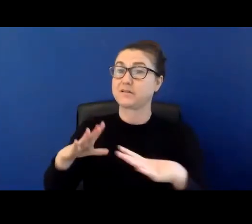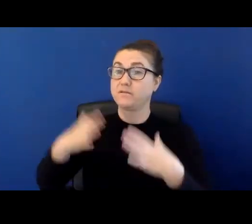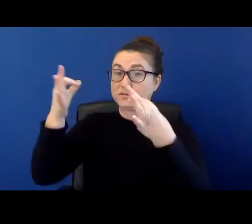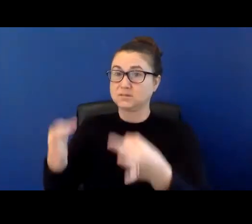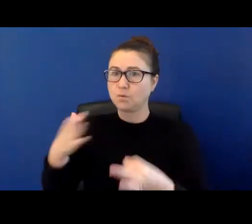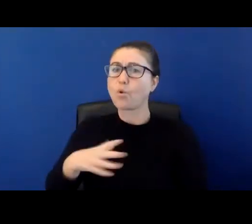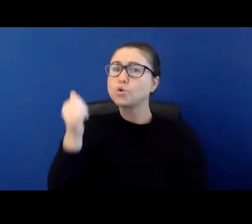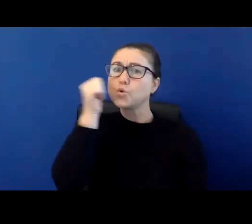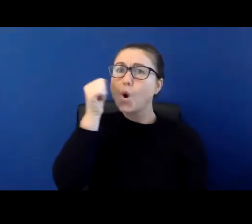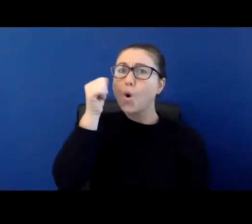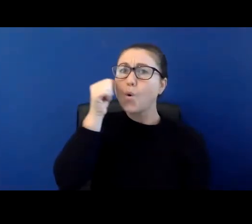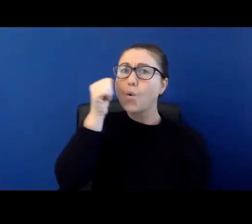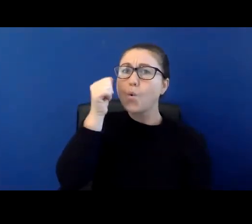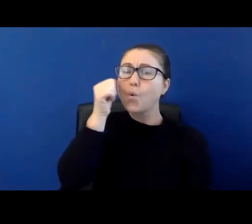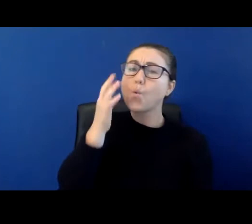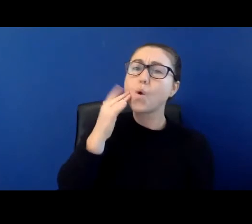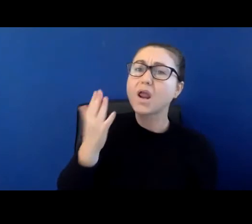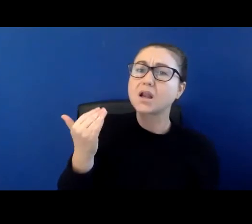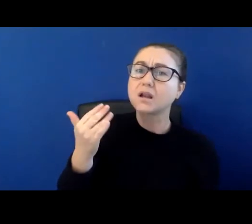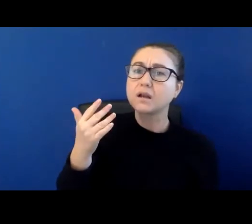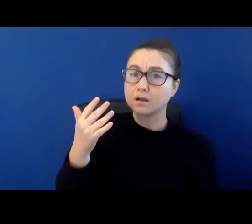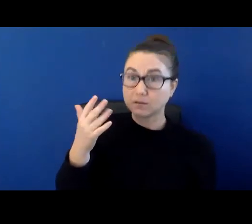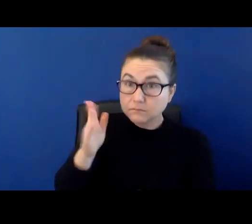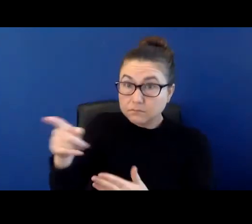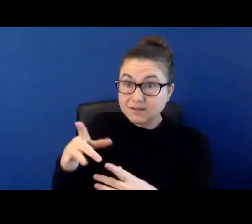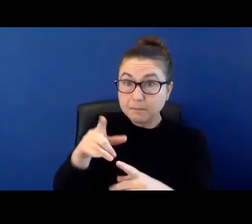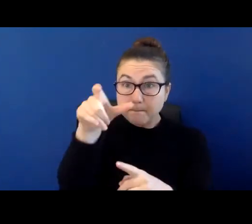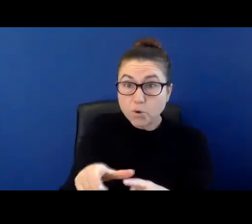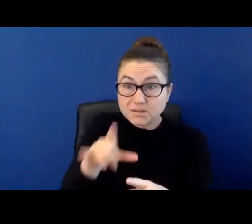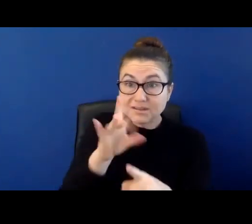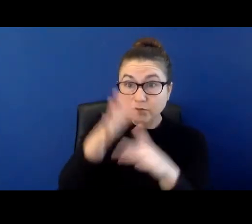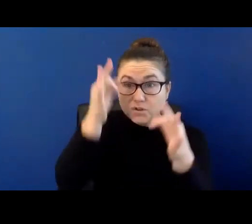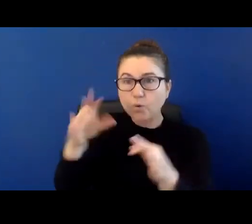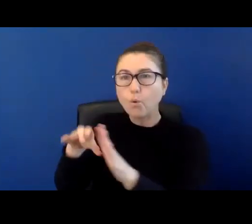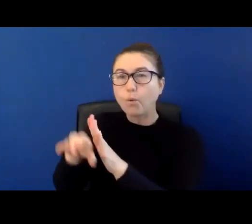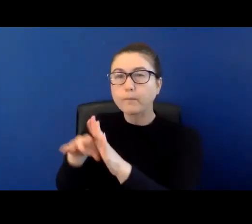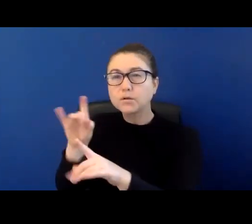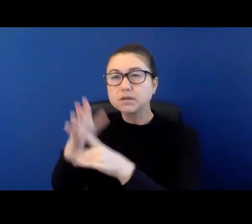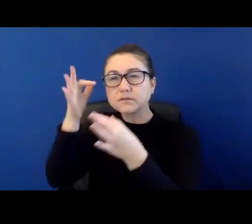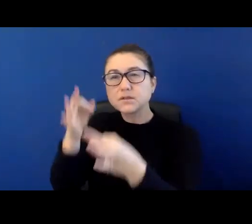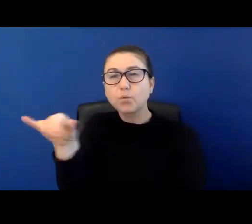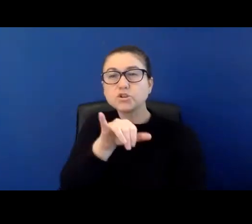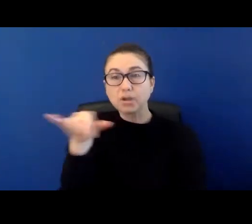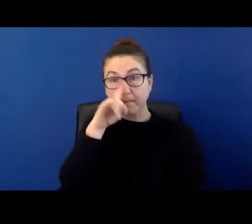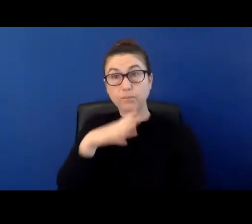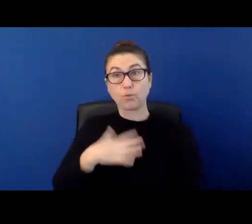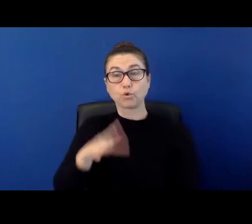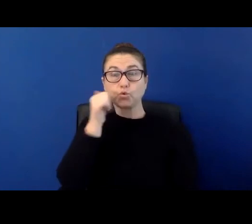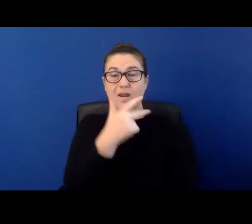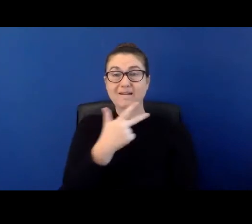made. And so when we come to looking at that that question of how to learn